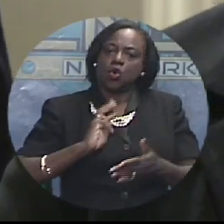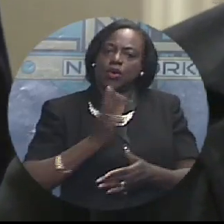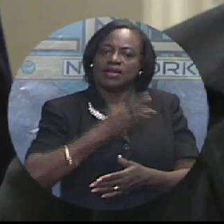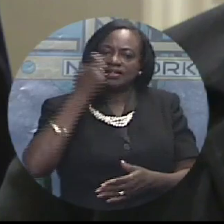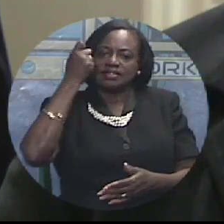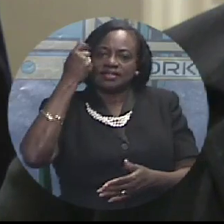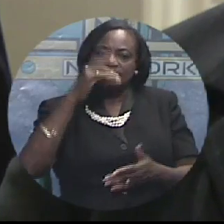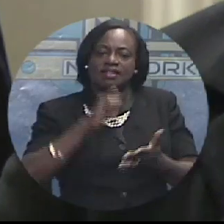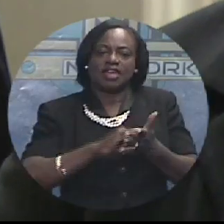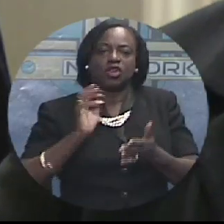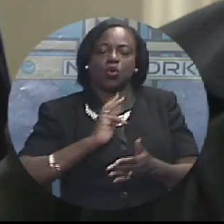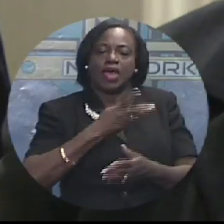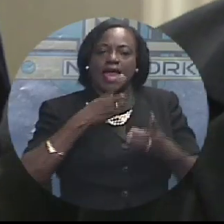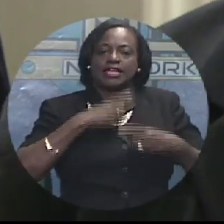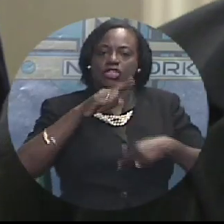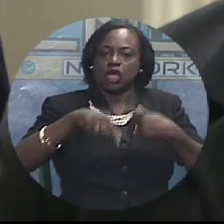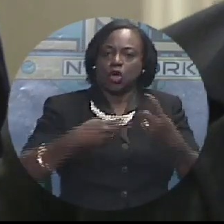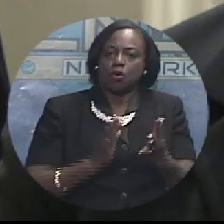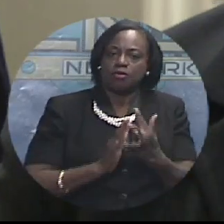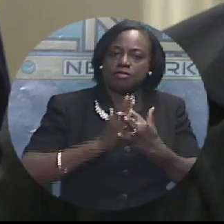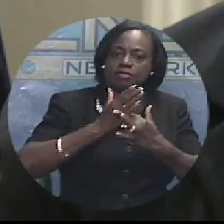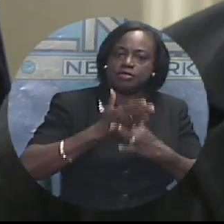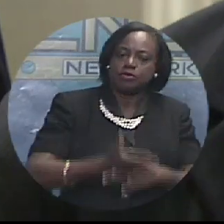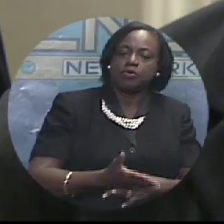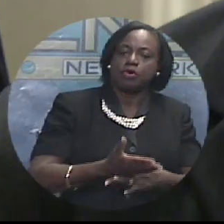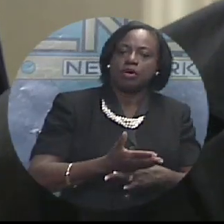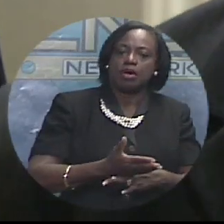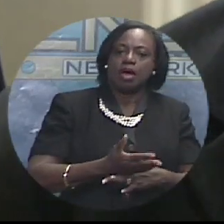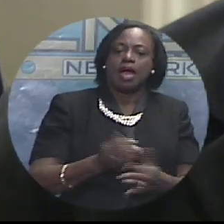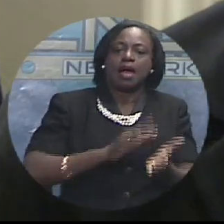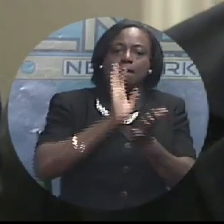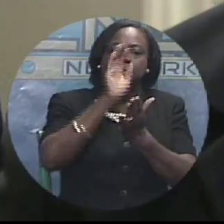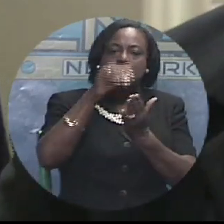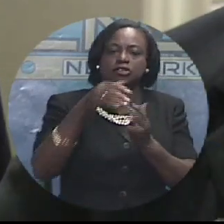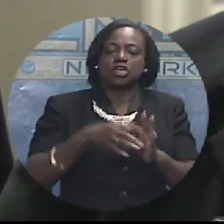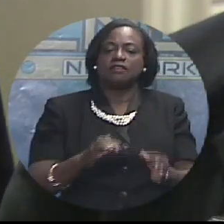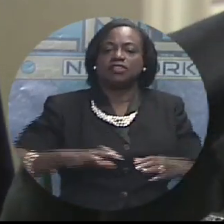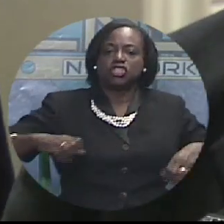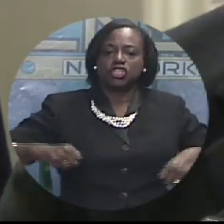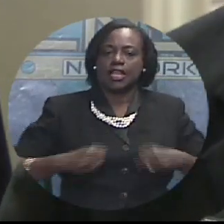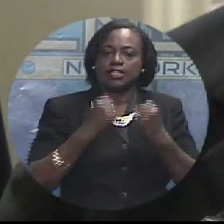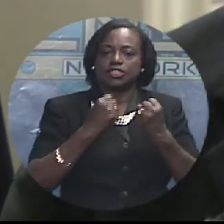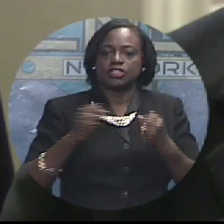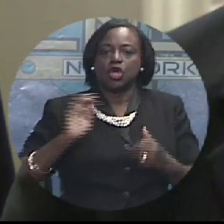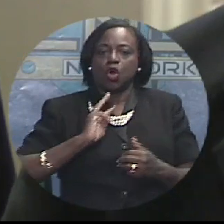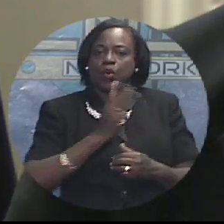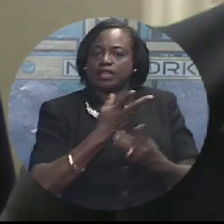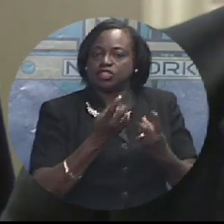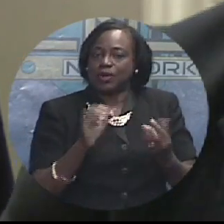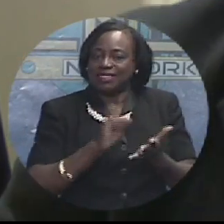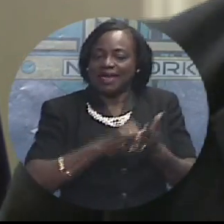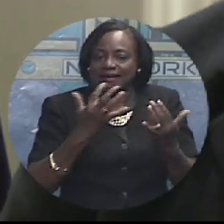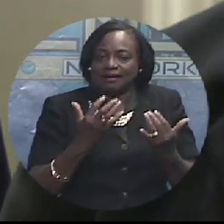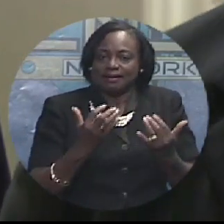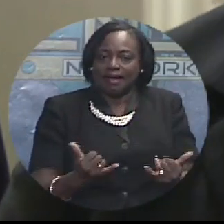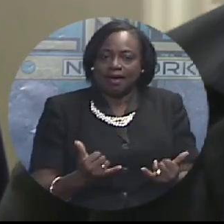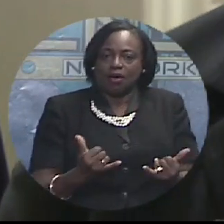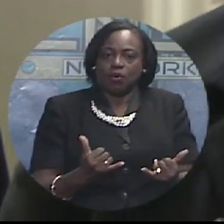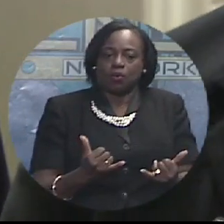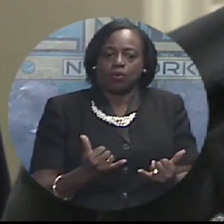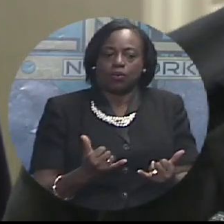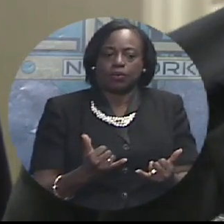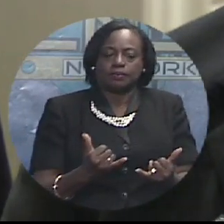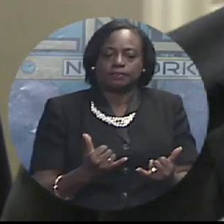had to go through a significant amount of challenges. We're doing that now.